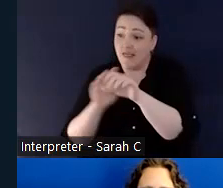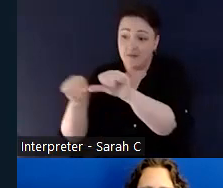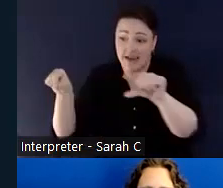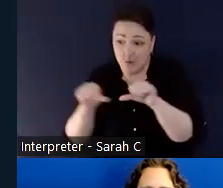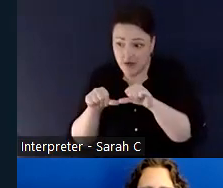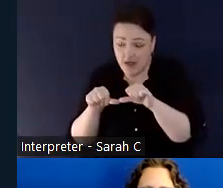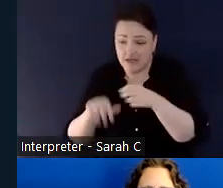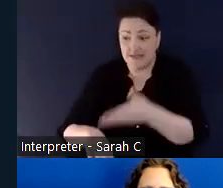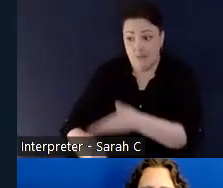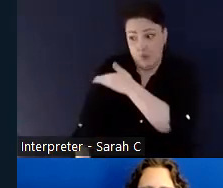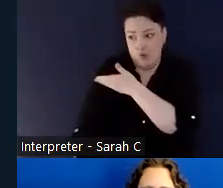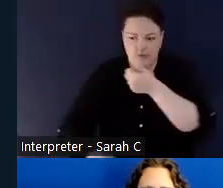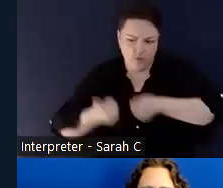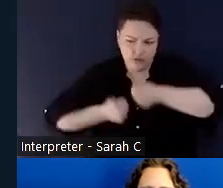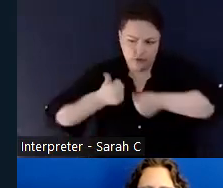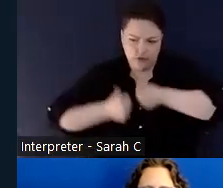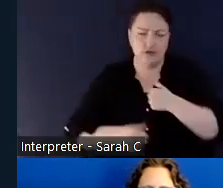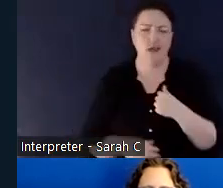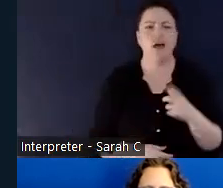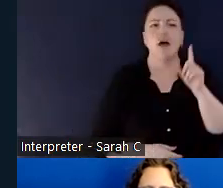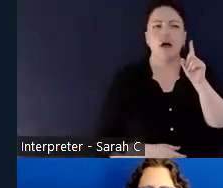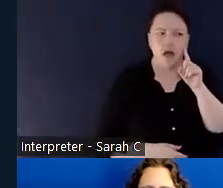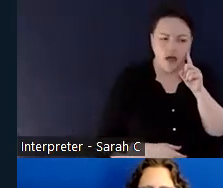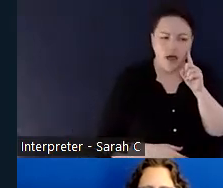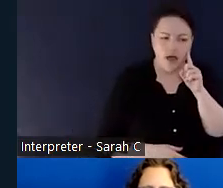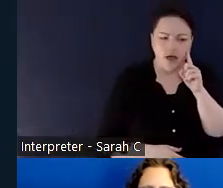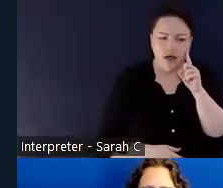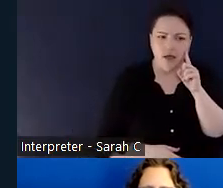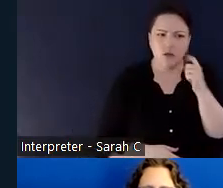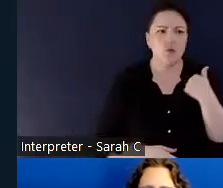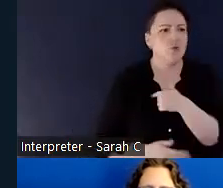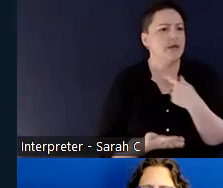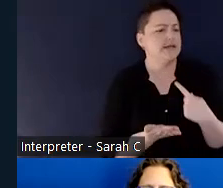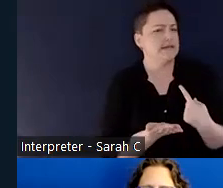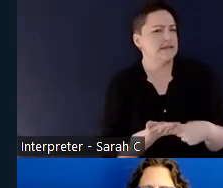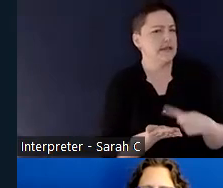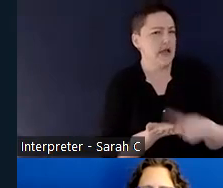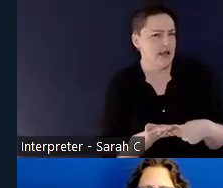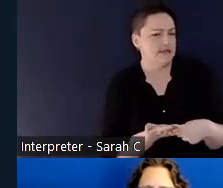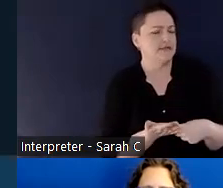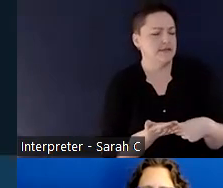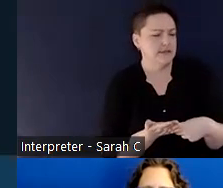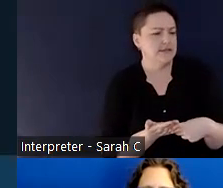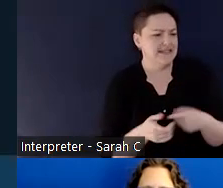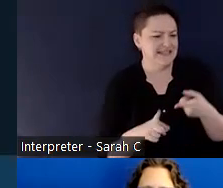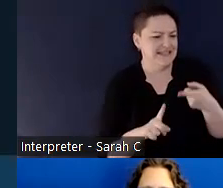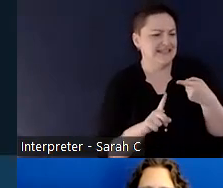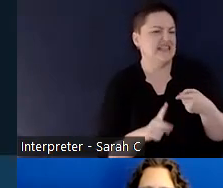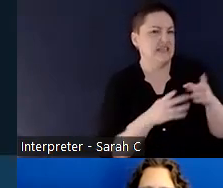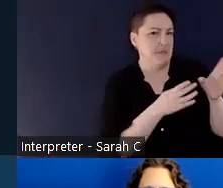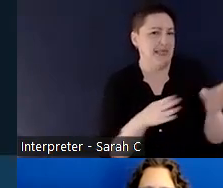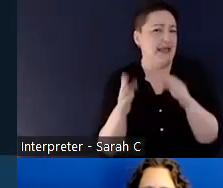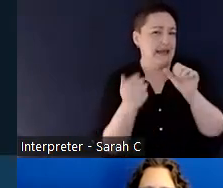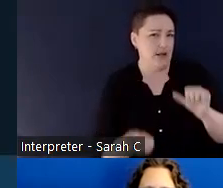Which I think we sort of discussed how this is, a planning approach